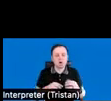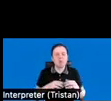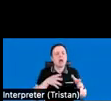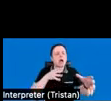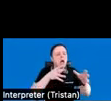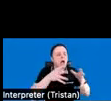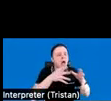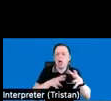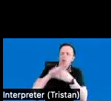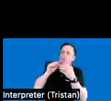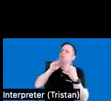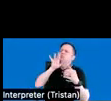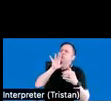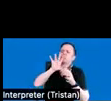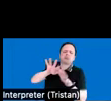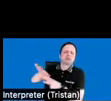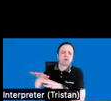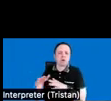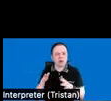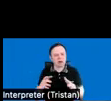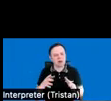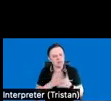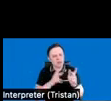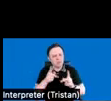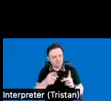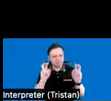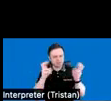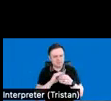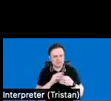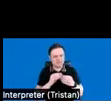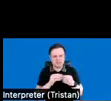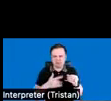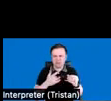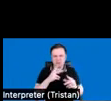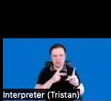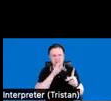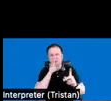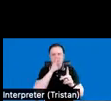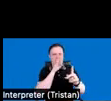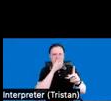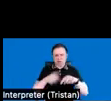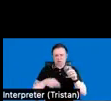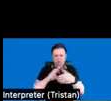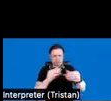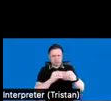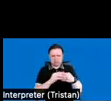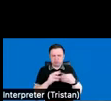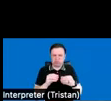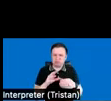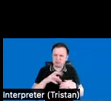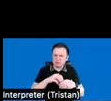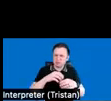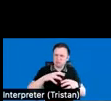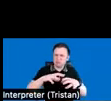and not being able to fully express myself due to the pressure to be fast in social situations. Similarly,